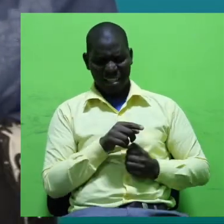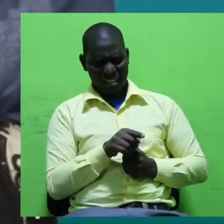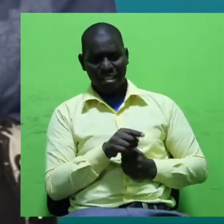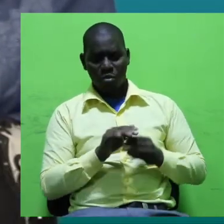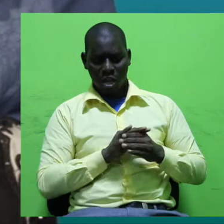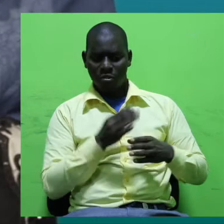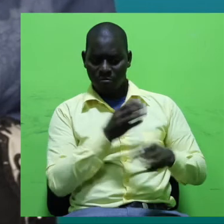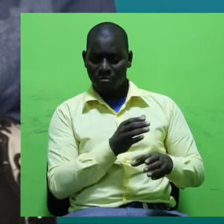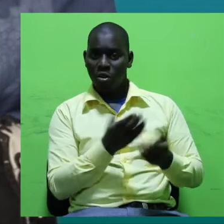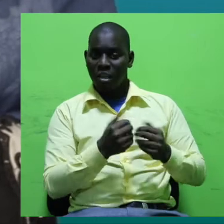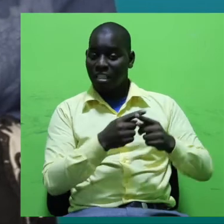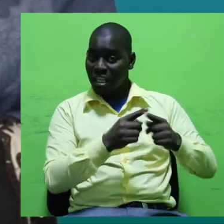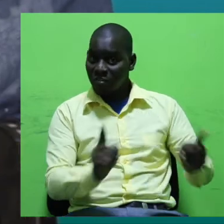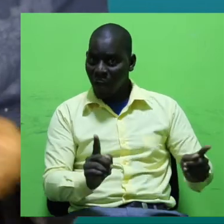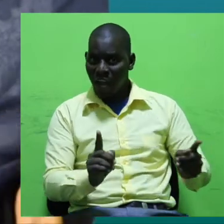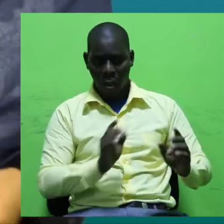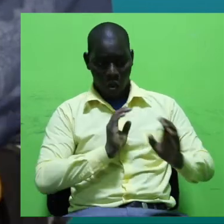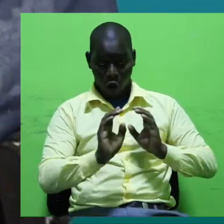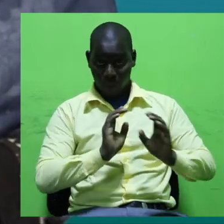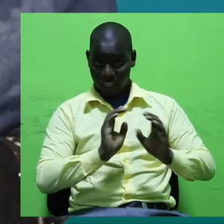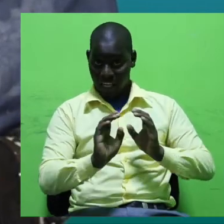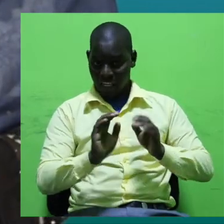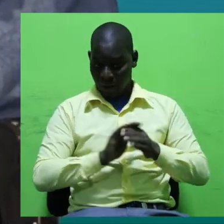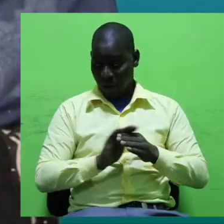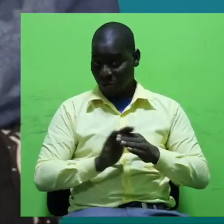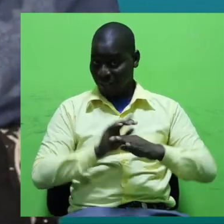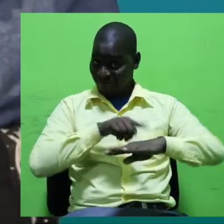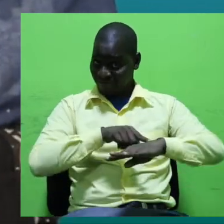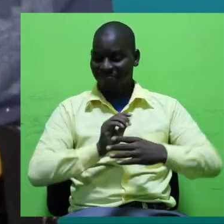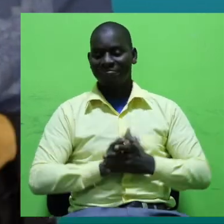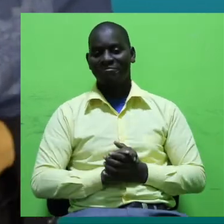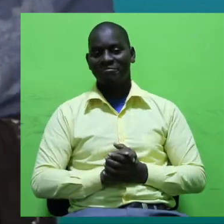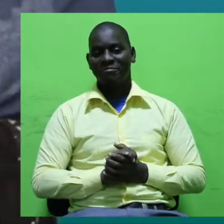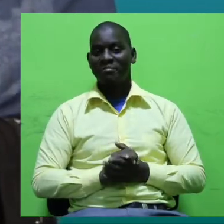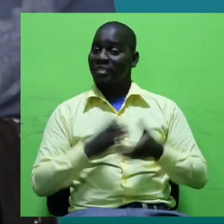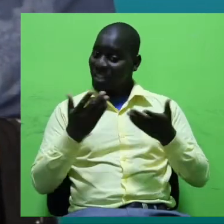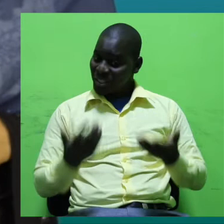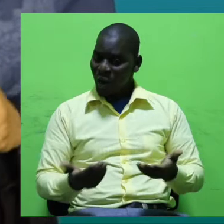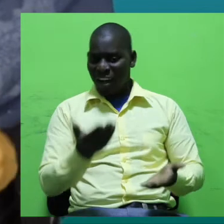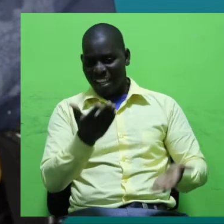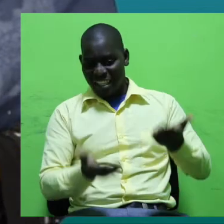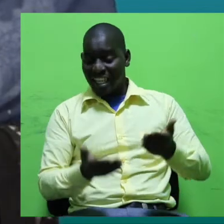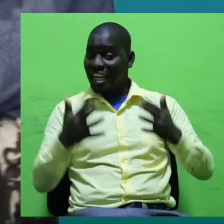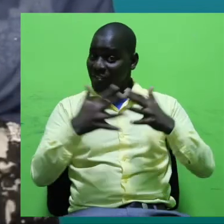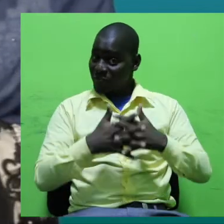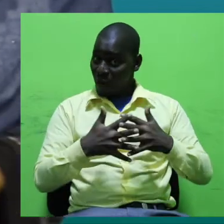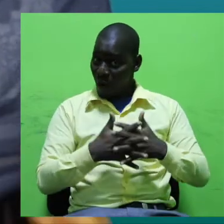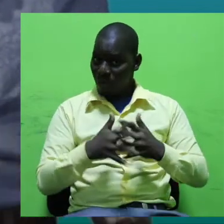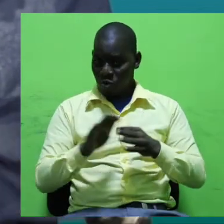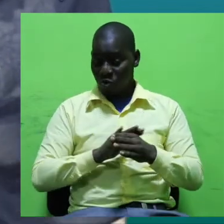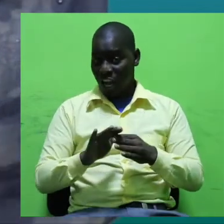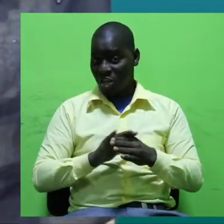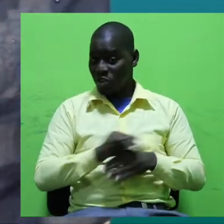convert them. Starting with measure of length. Length is the distance from one point